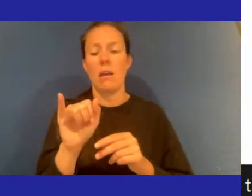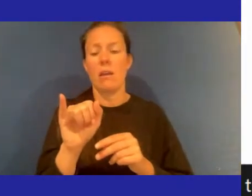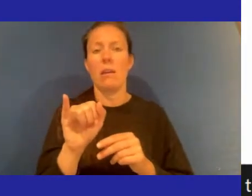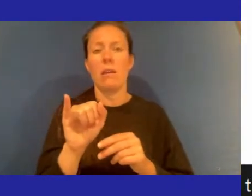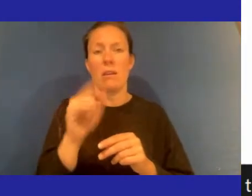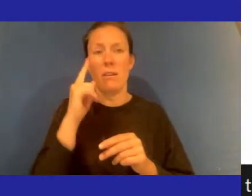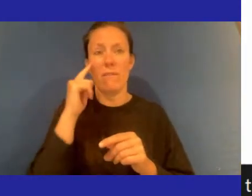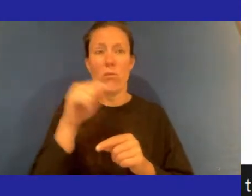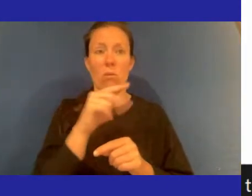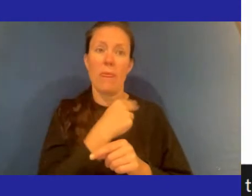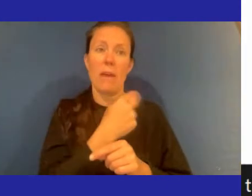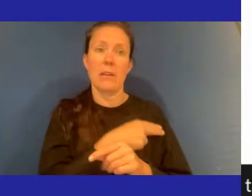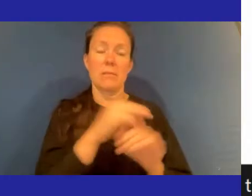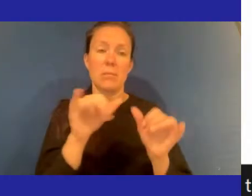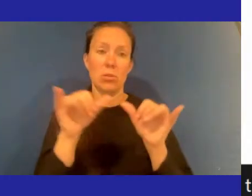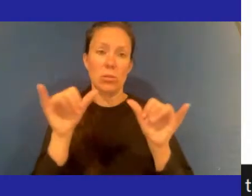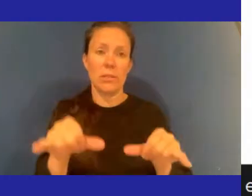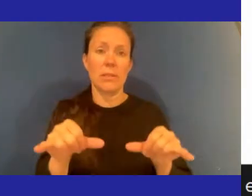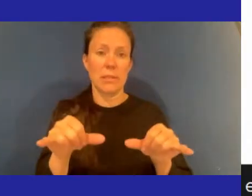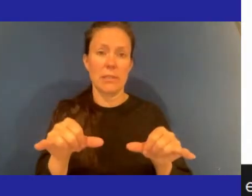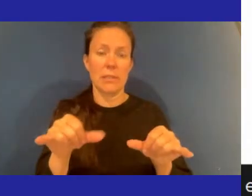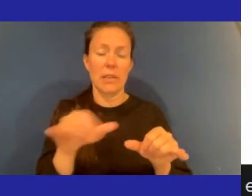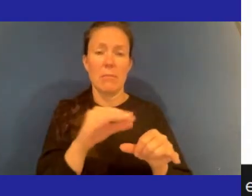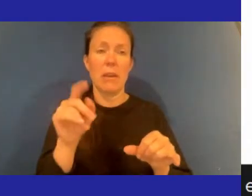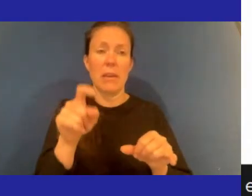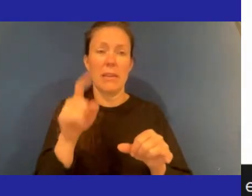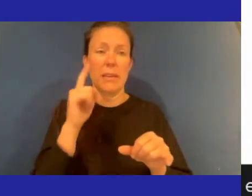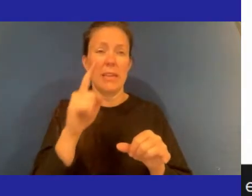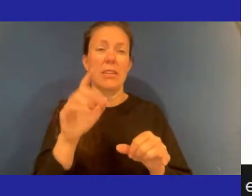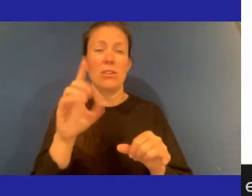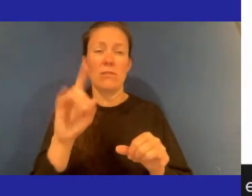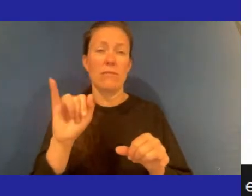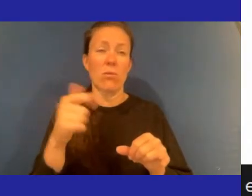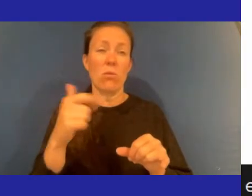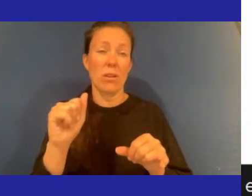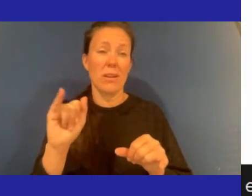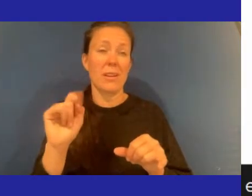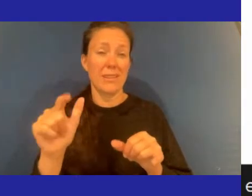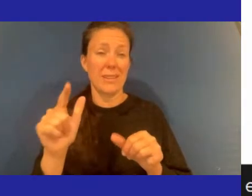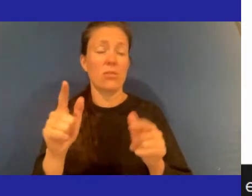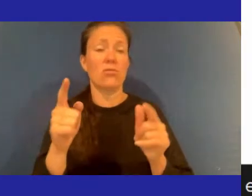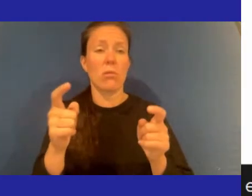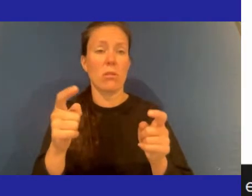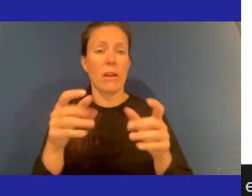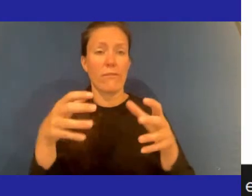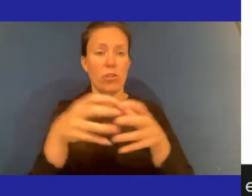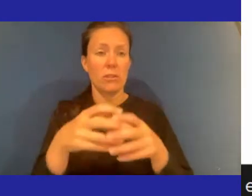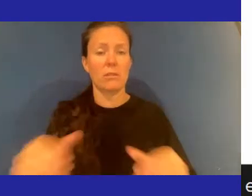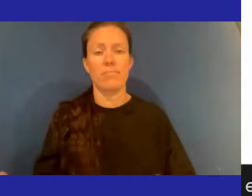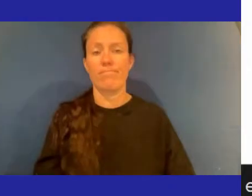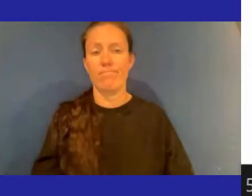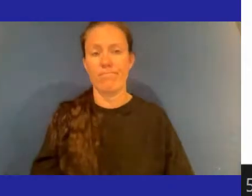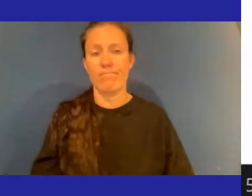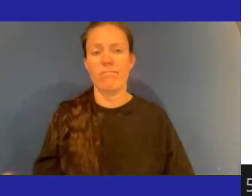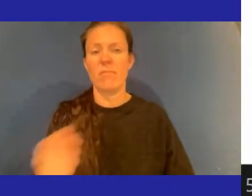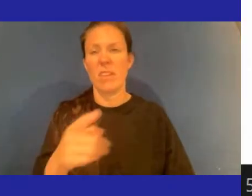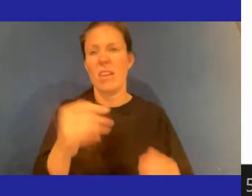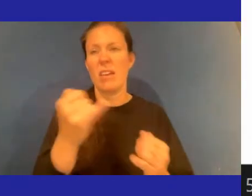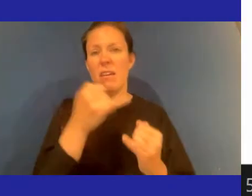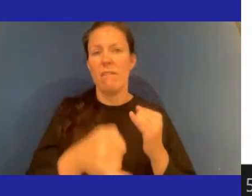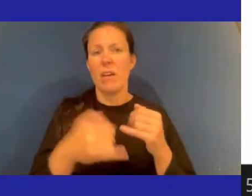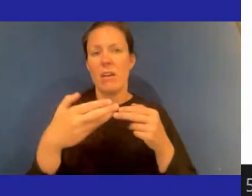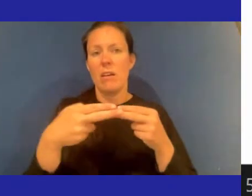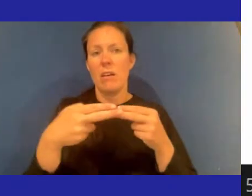hospital system and the need for additional governance. Thank you. So this is the final slide. So what is the NIST